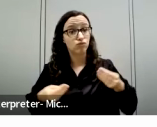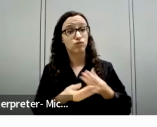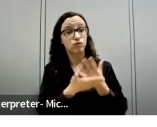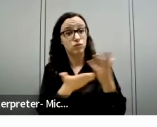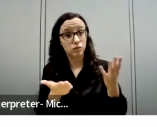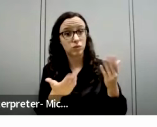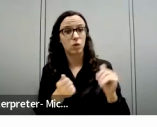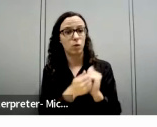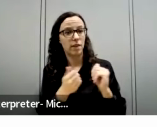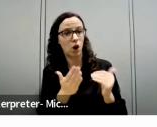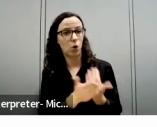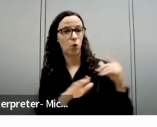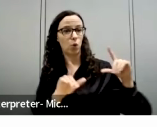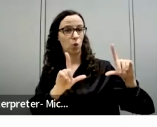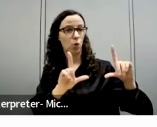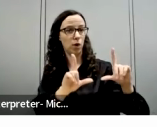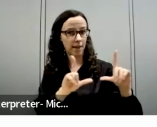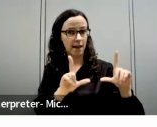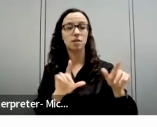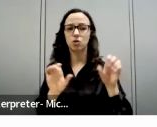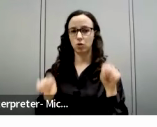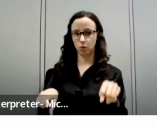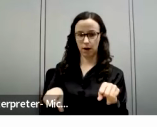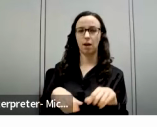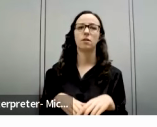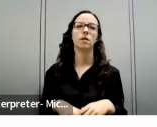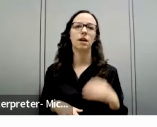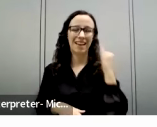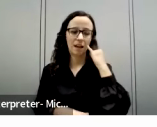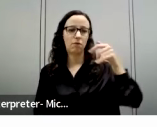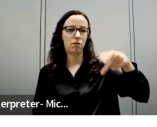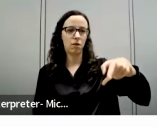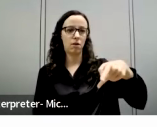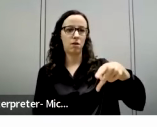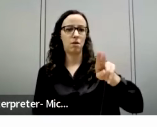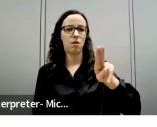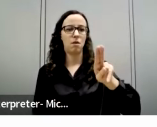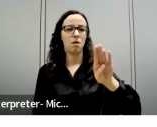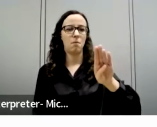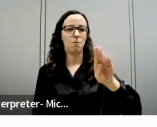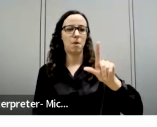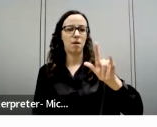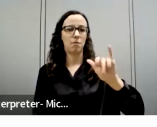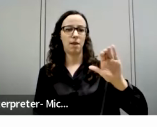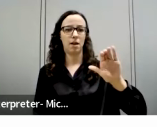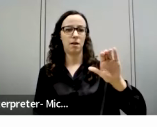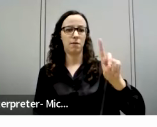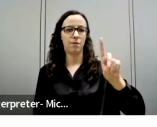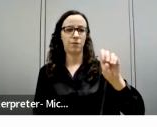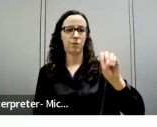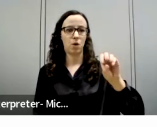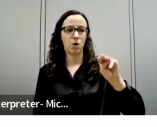new license to it, I definitely can if it's in the public domain, right?